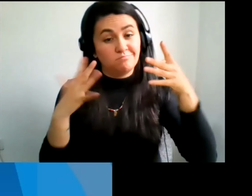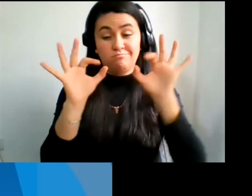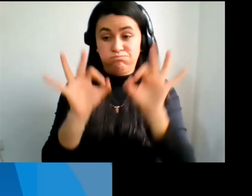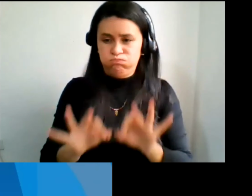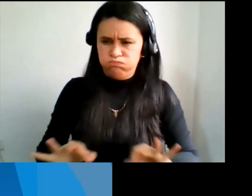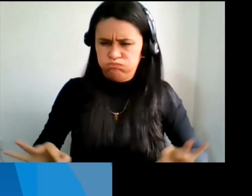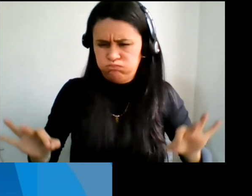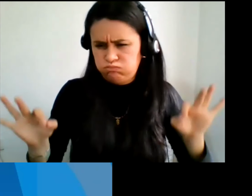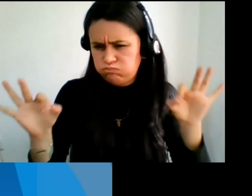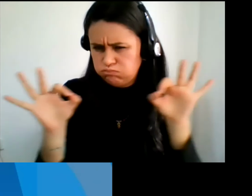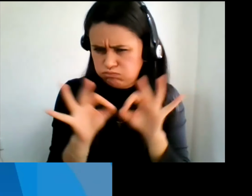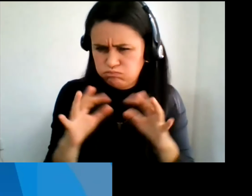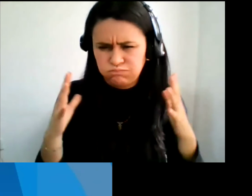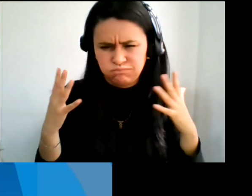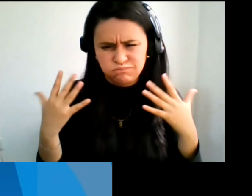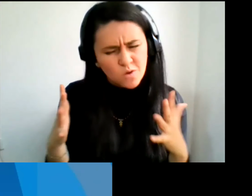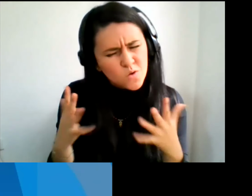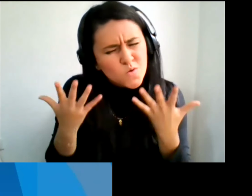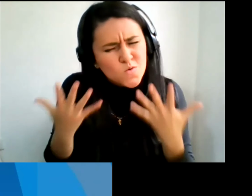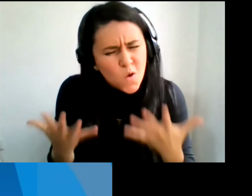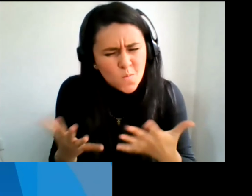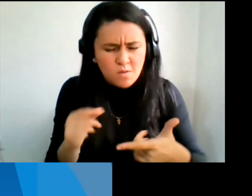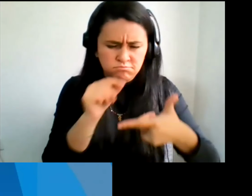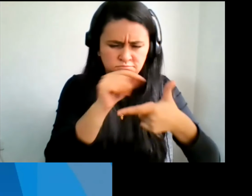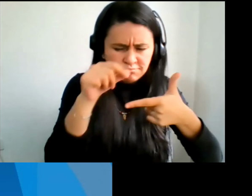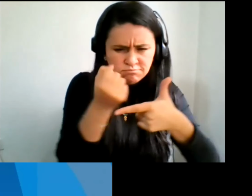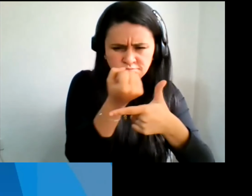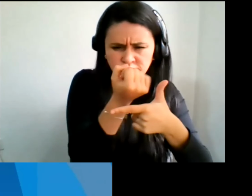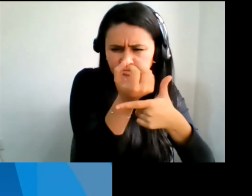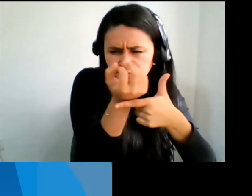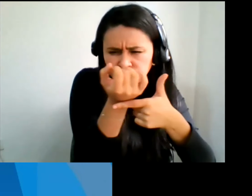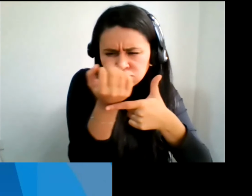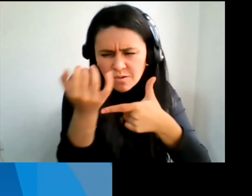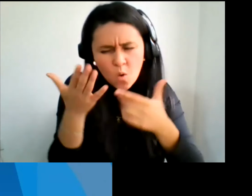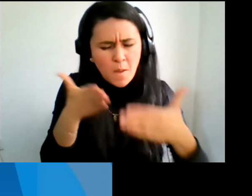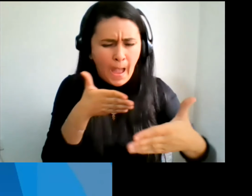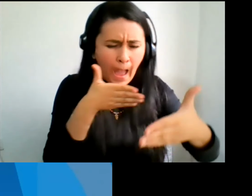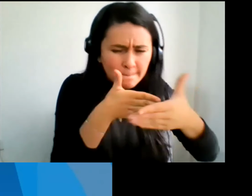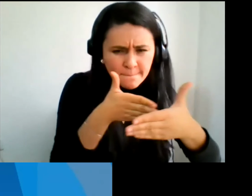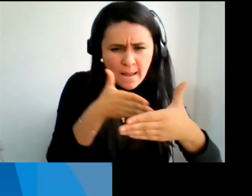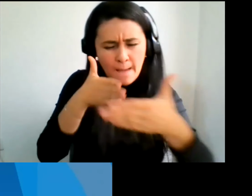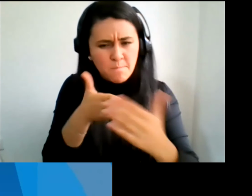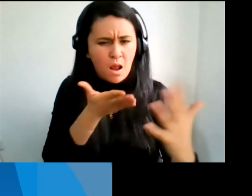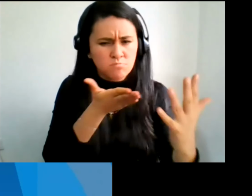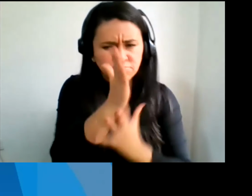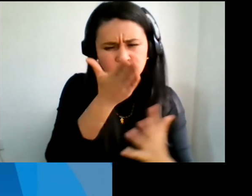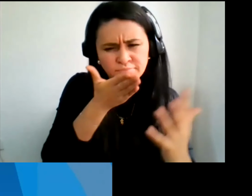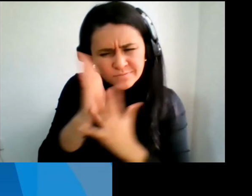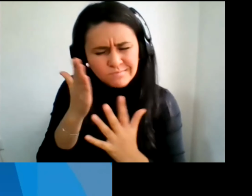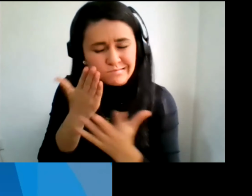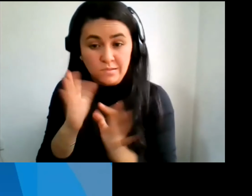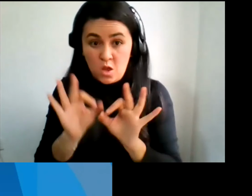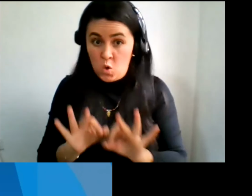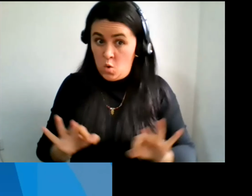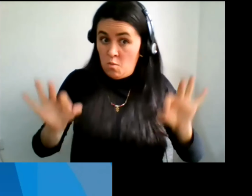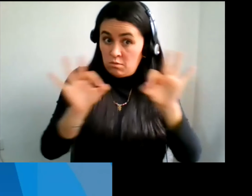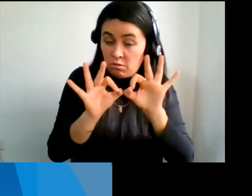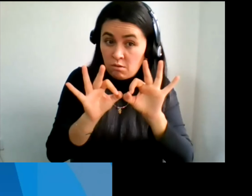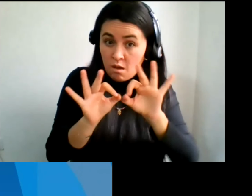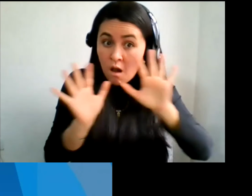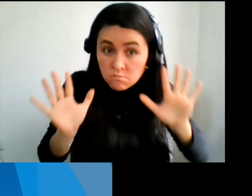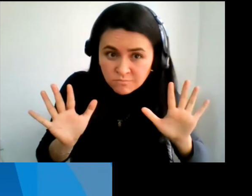very possible to do it. Many of the countries are moving in this direction, and it's something I think that we need to advocate for, to be able to examine